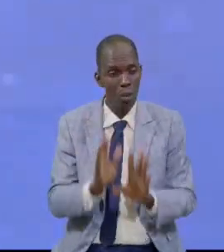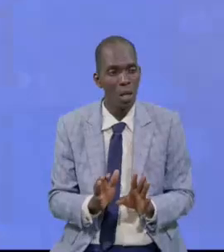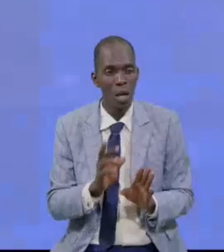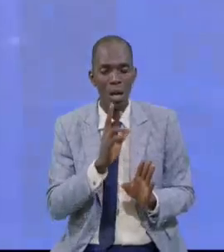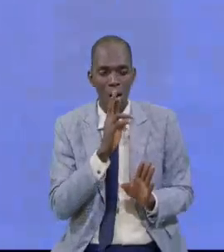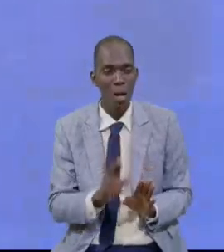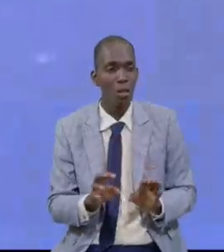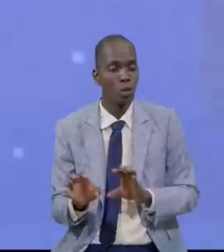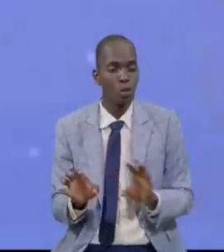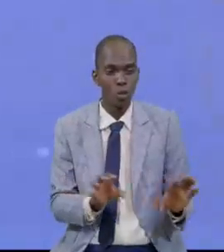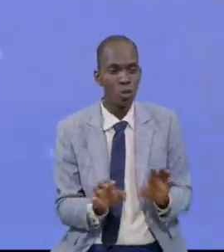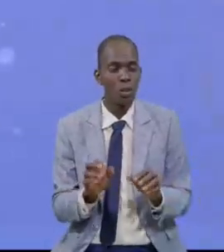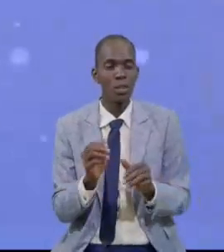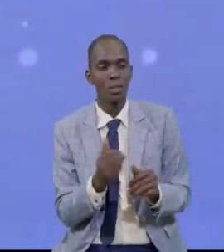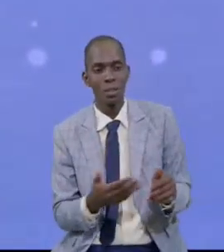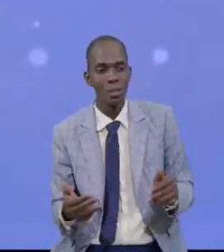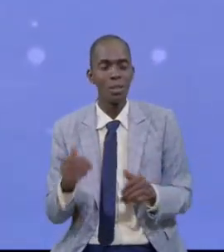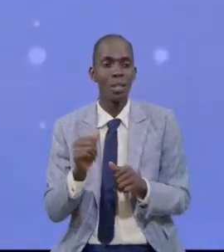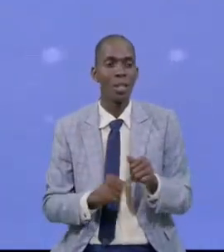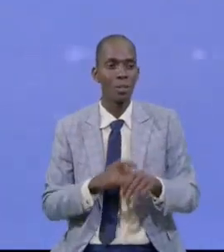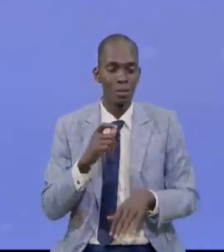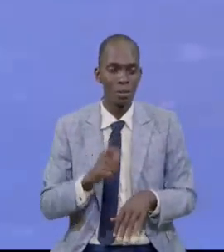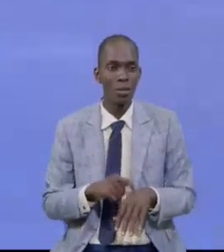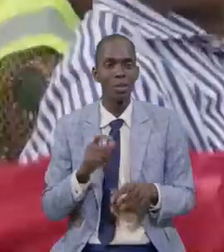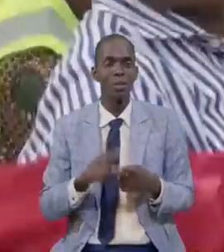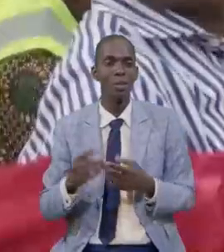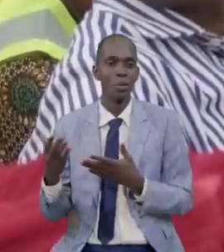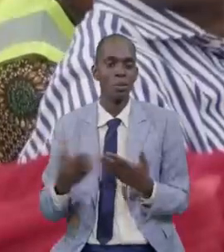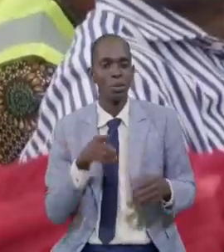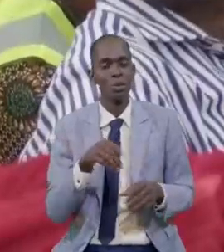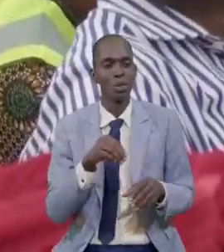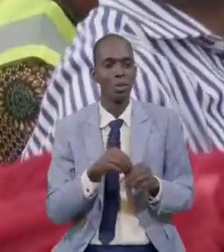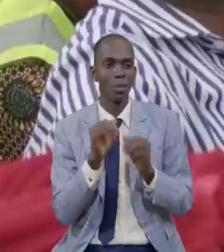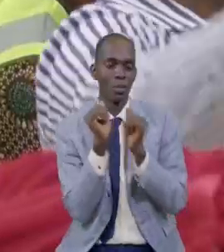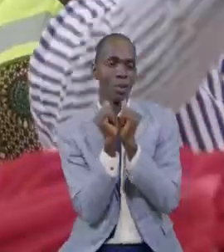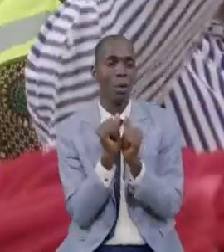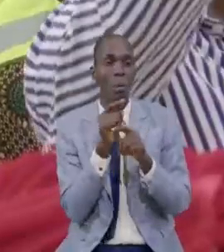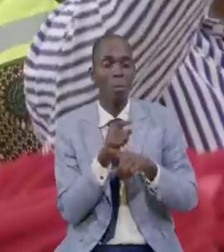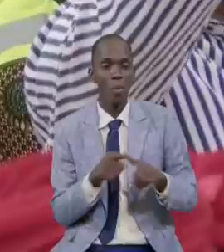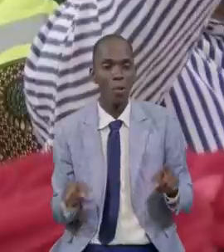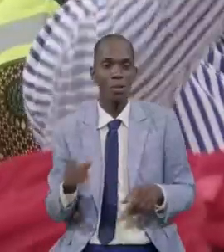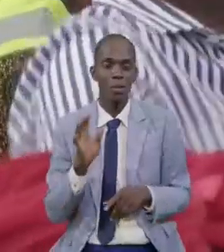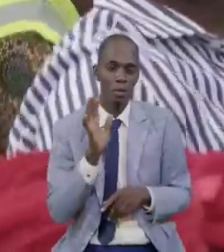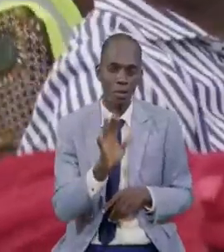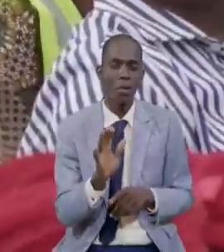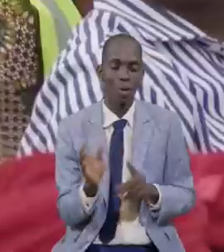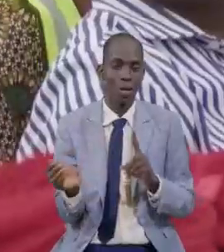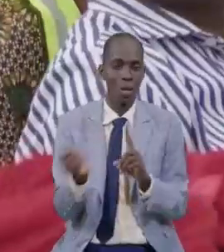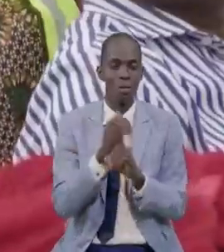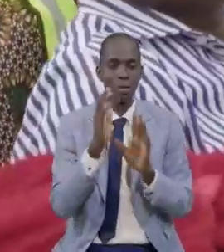to keep you in captivity. But your captors will fail. There is